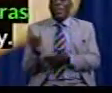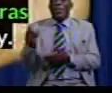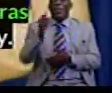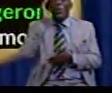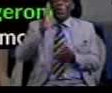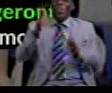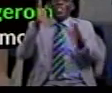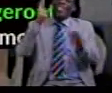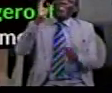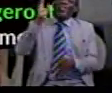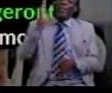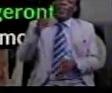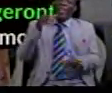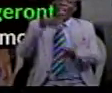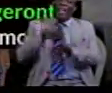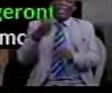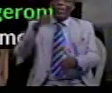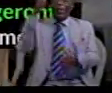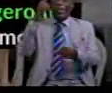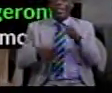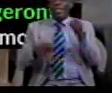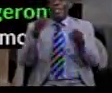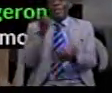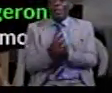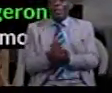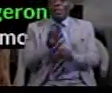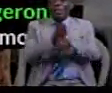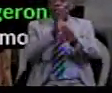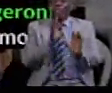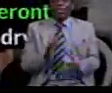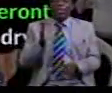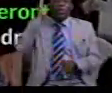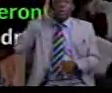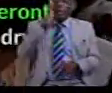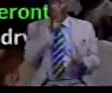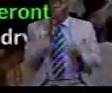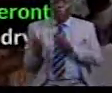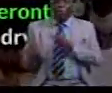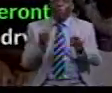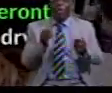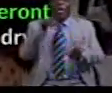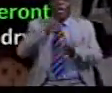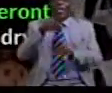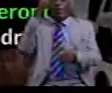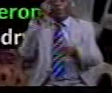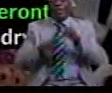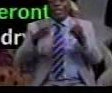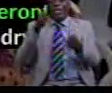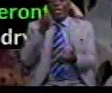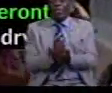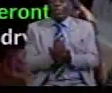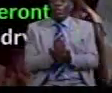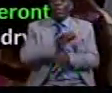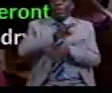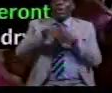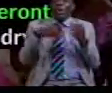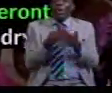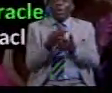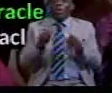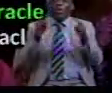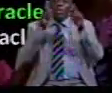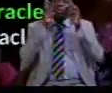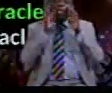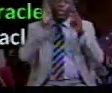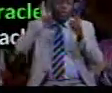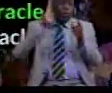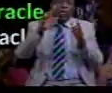testify. Amen. At the finally, amen. Nothing shall be moved. At the finally, amen. All your tears will dry.